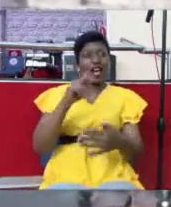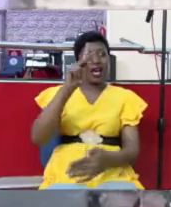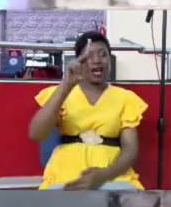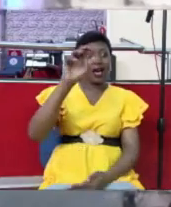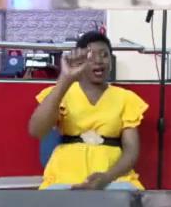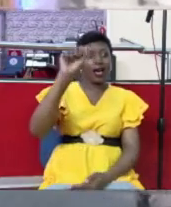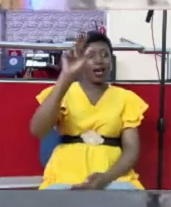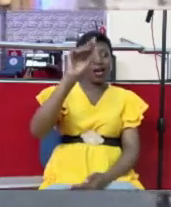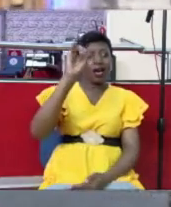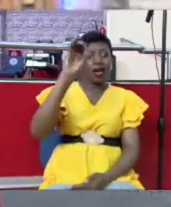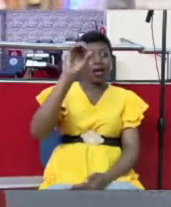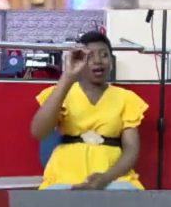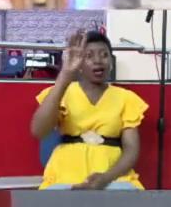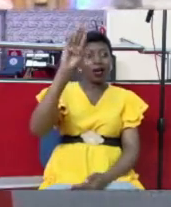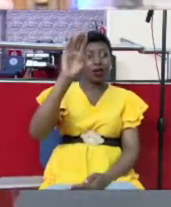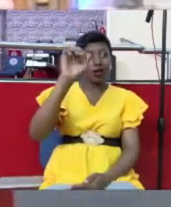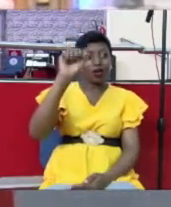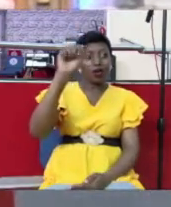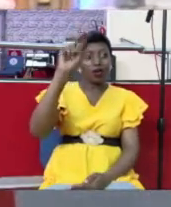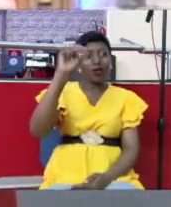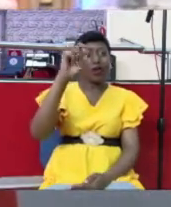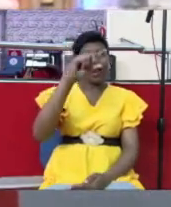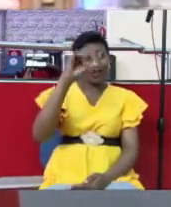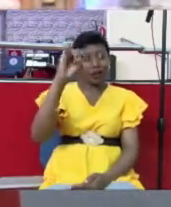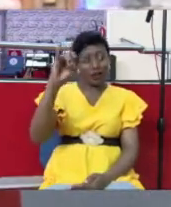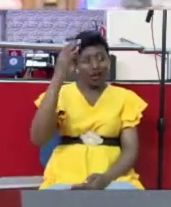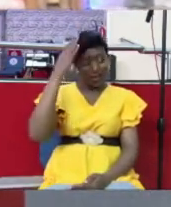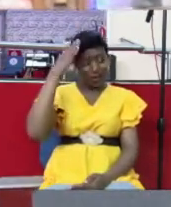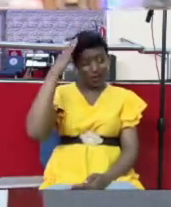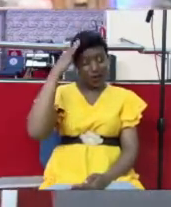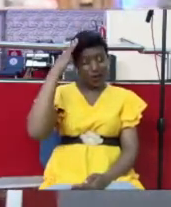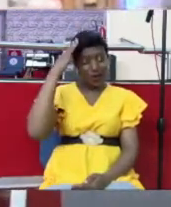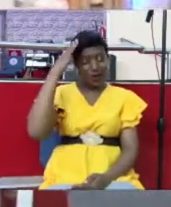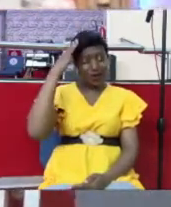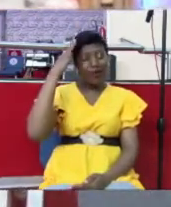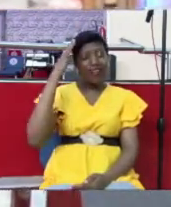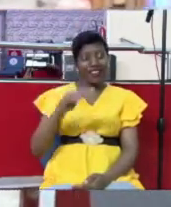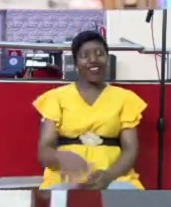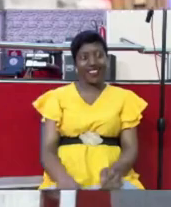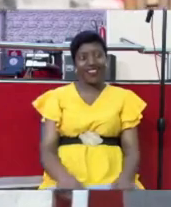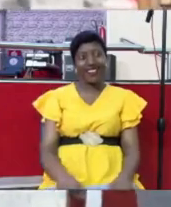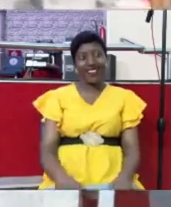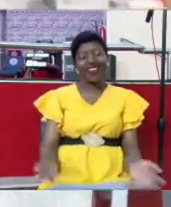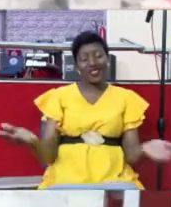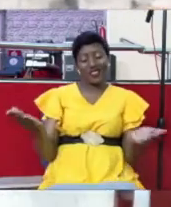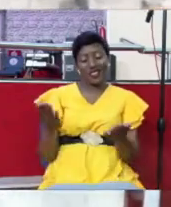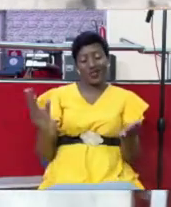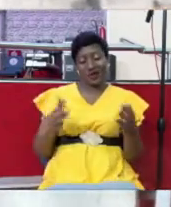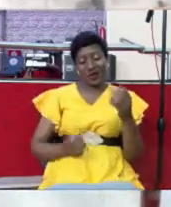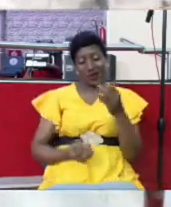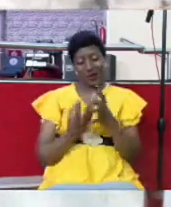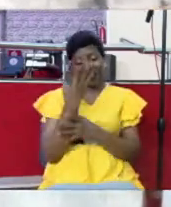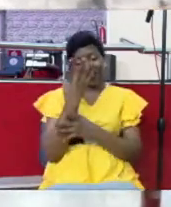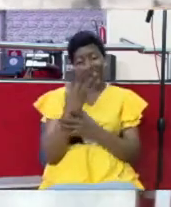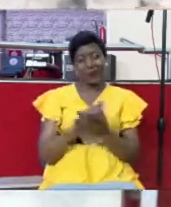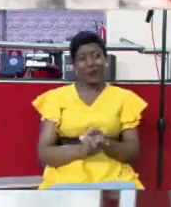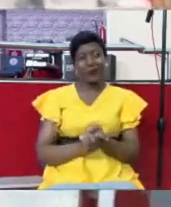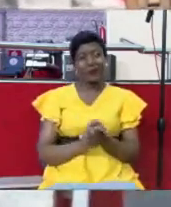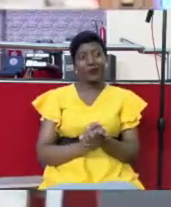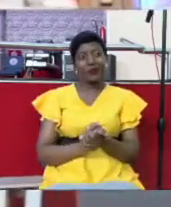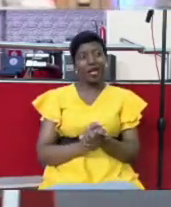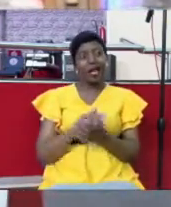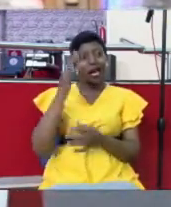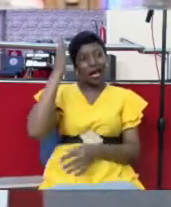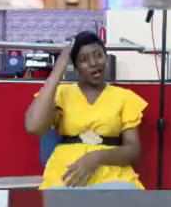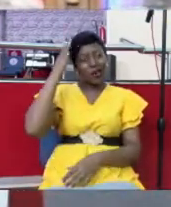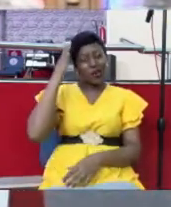maeneo. Ni maeneo ya nguvu. Bwana asifiwe sana. Amen. Now that's where we grew up. Hapo ndipo waliweza kulelewa. And in Eastlands we